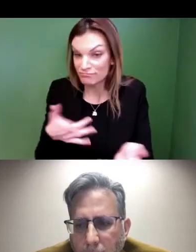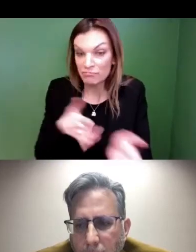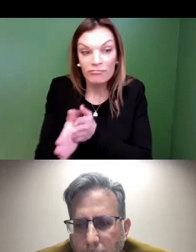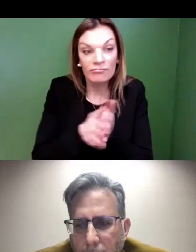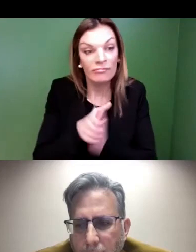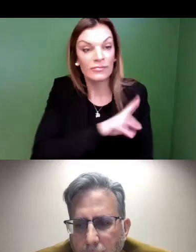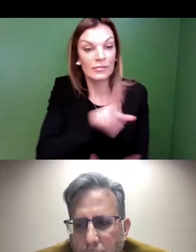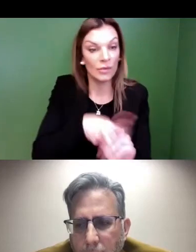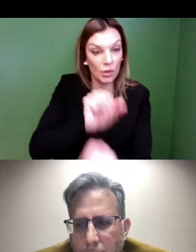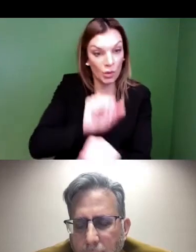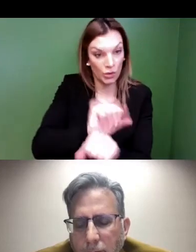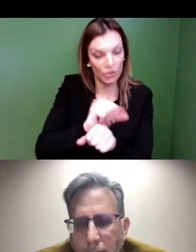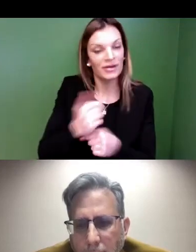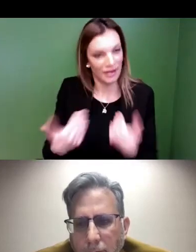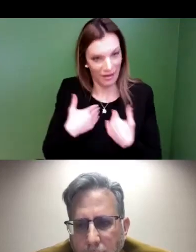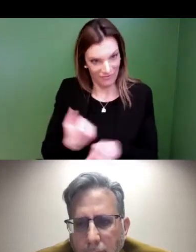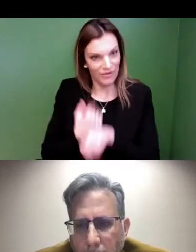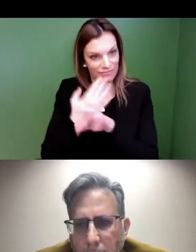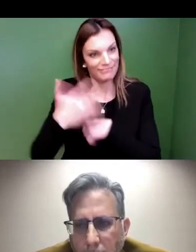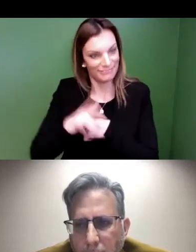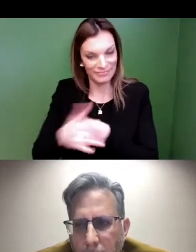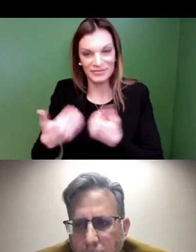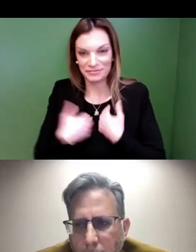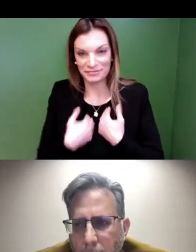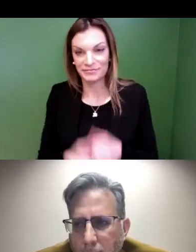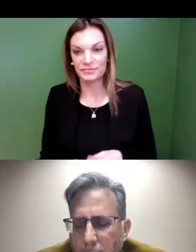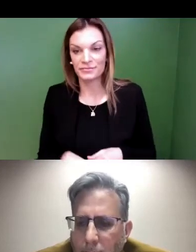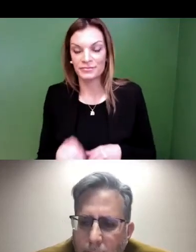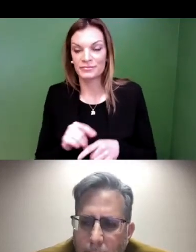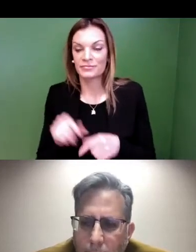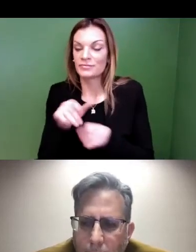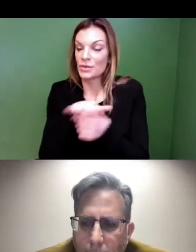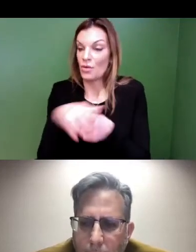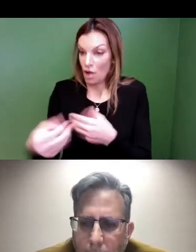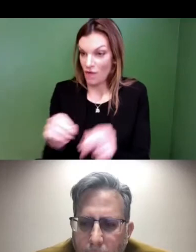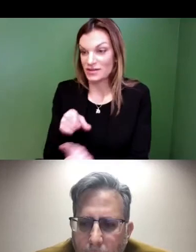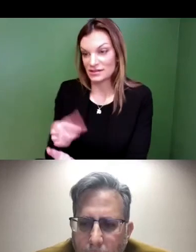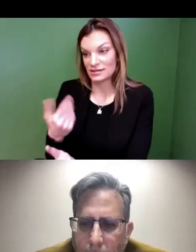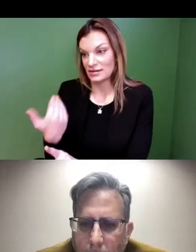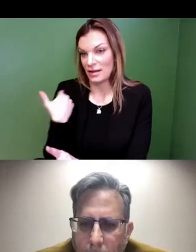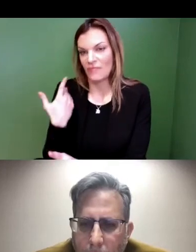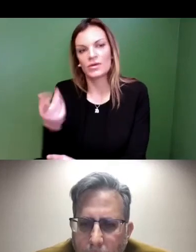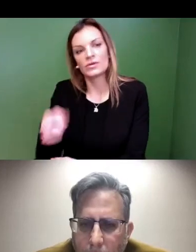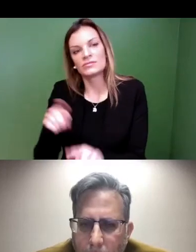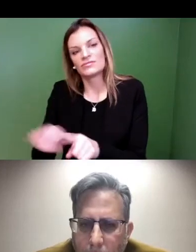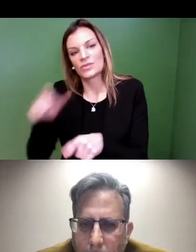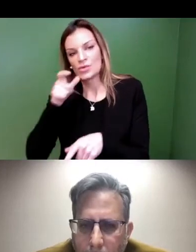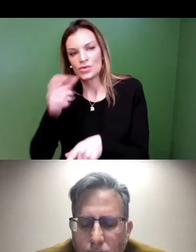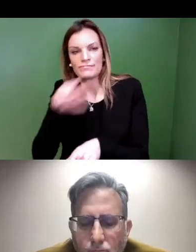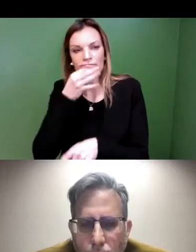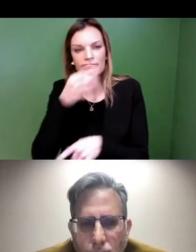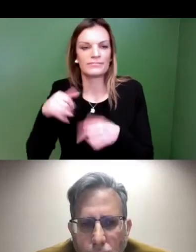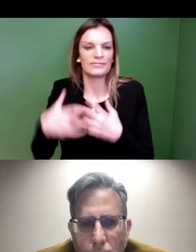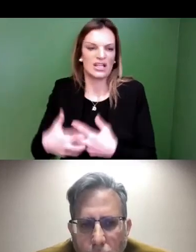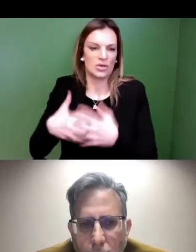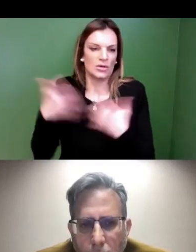positions, definitely statewide. But locally in the local office, they're looking for industrial sewing machine operators,